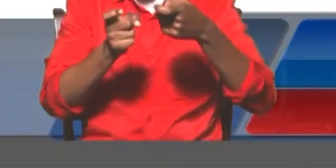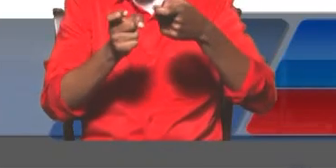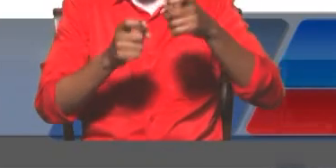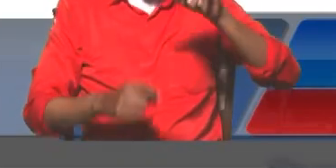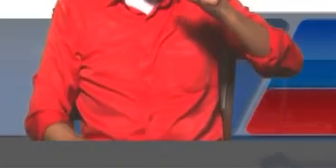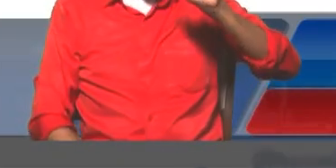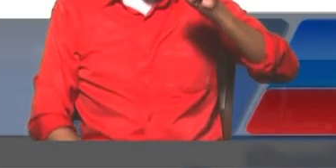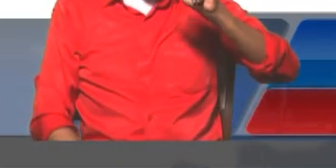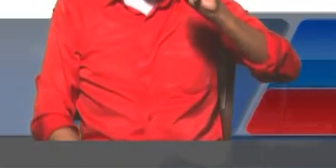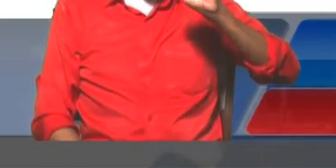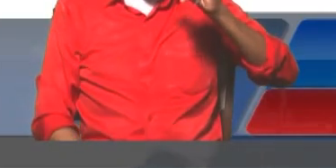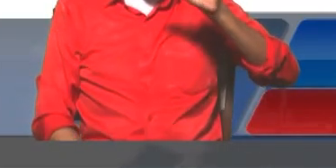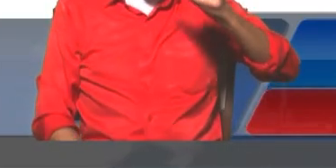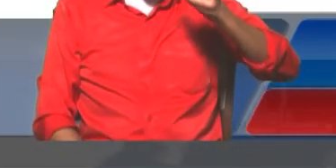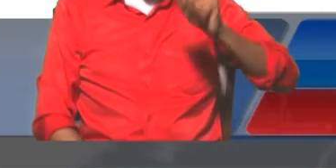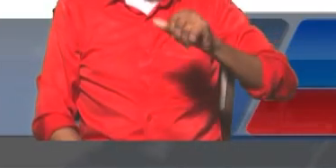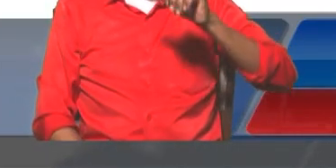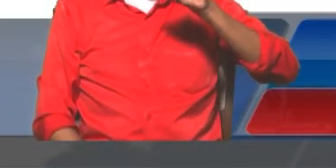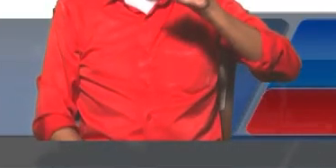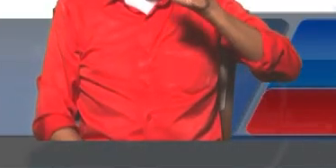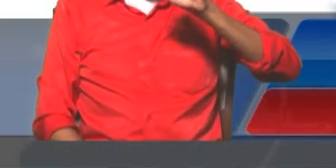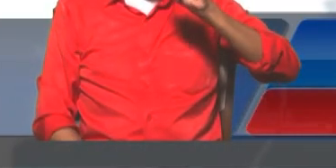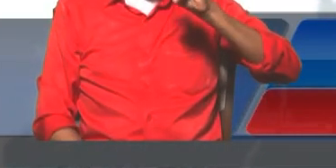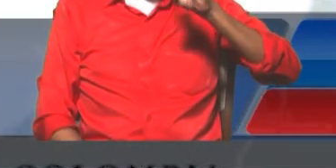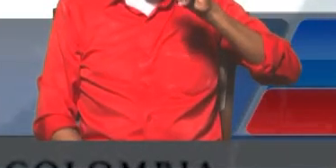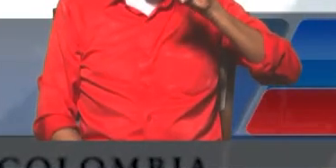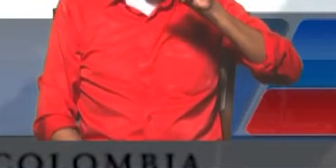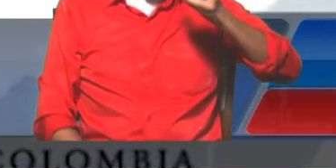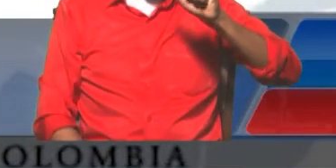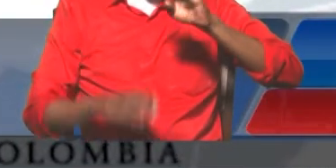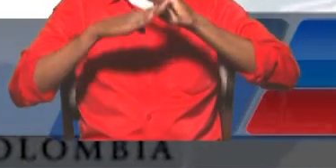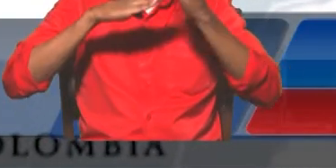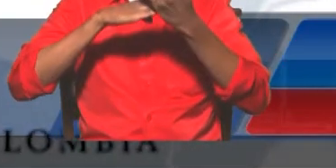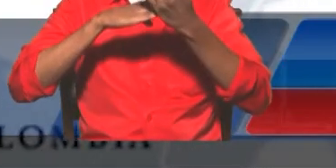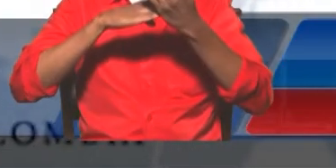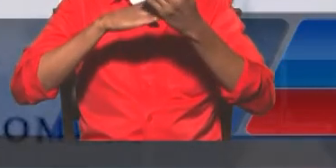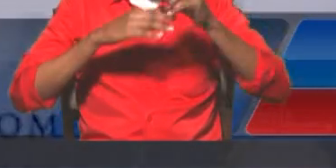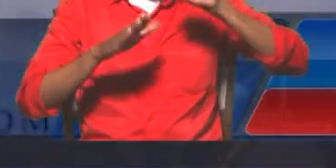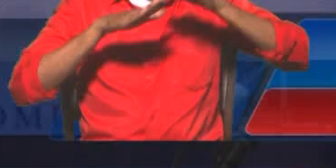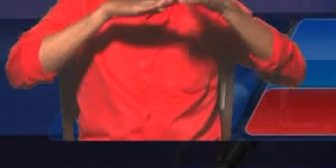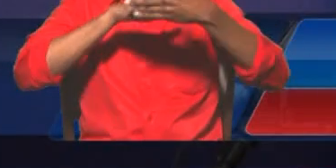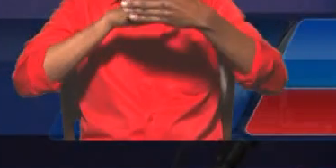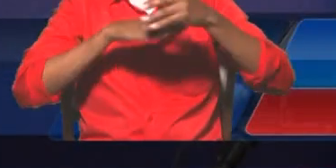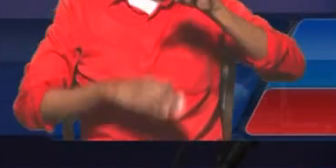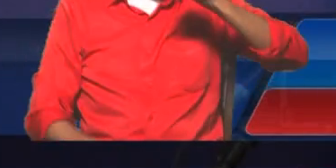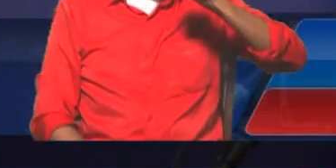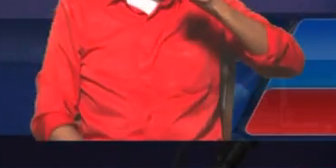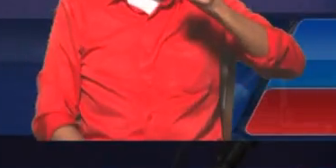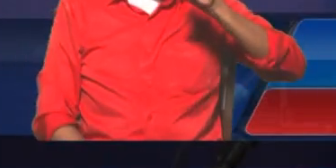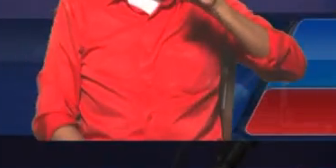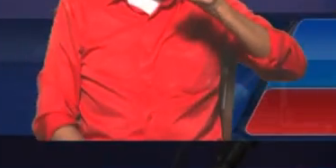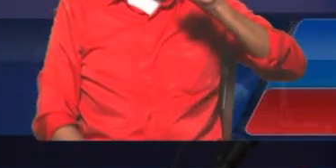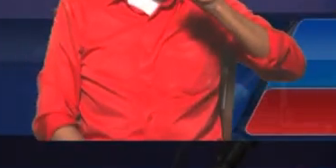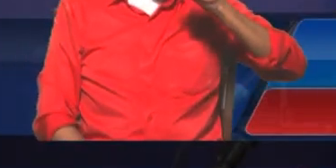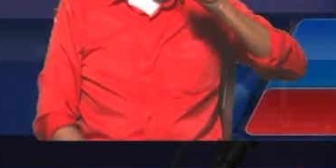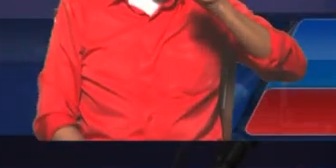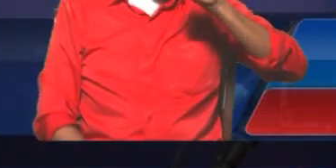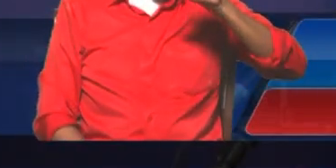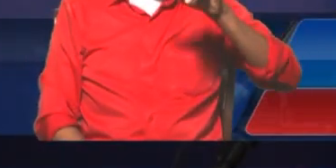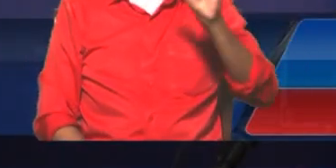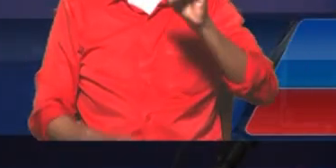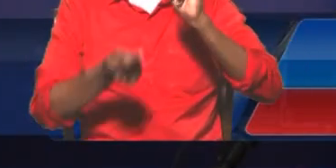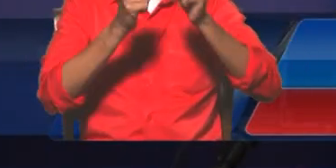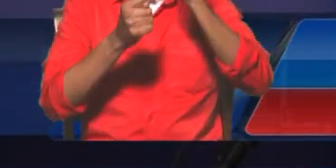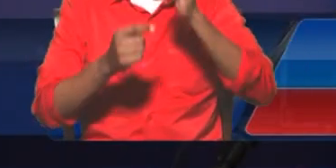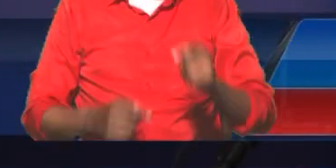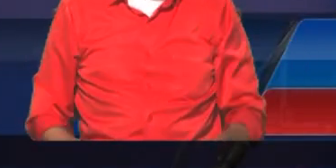and Barbuda, Barbados, Jamaica, Suriname, and Trinidad and Tobago. So offshore wind development requires